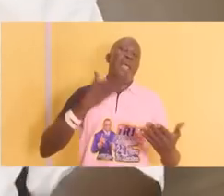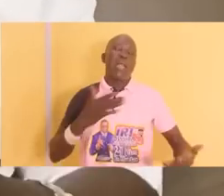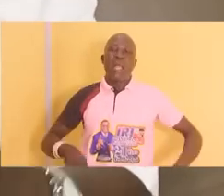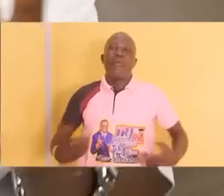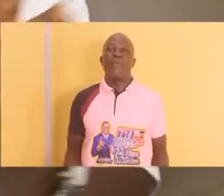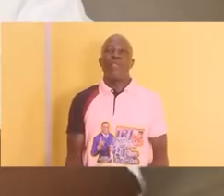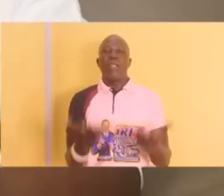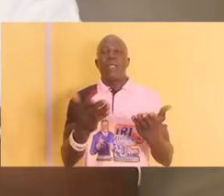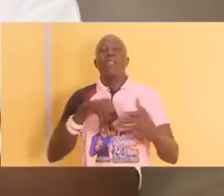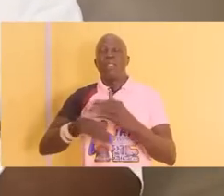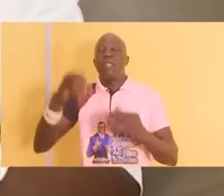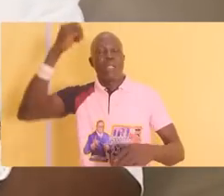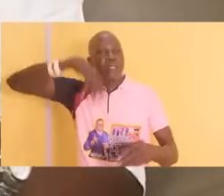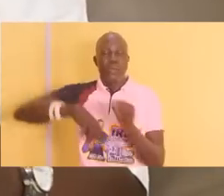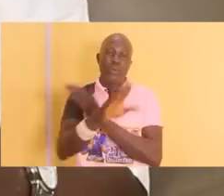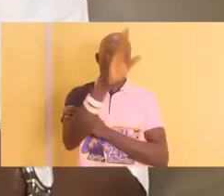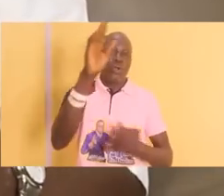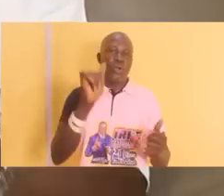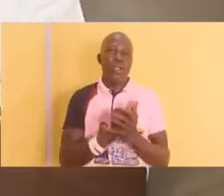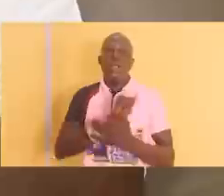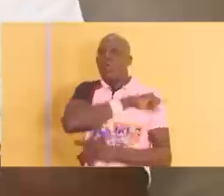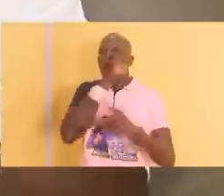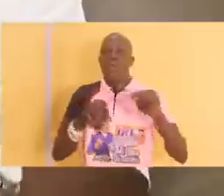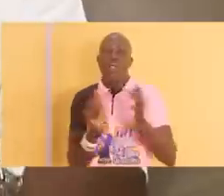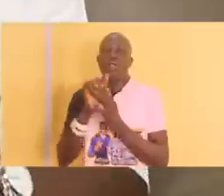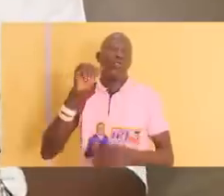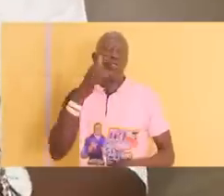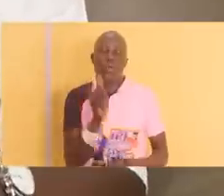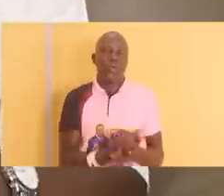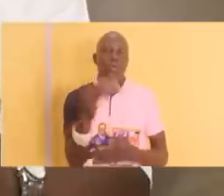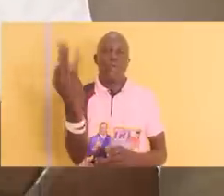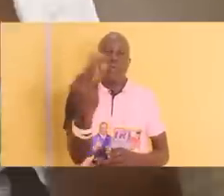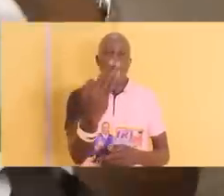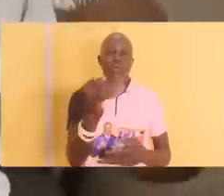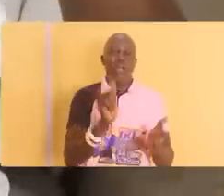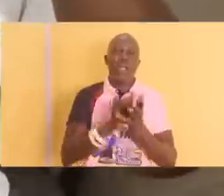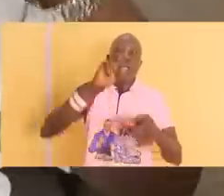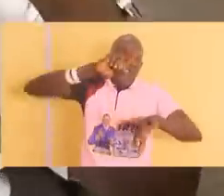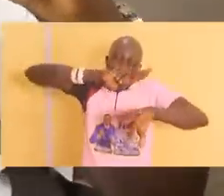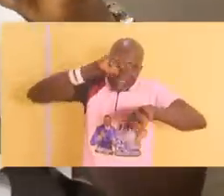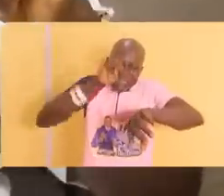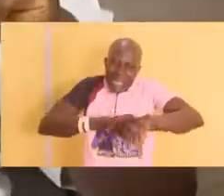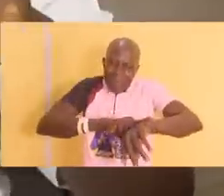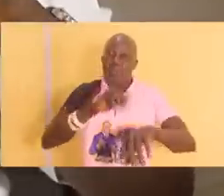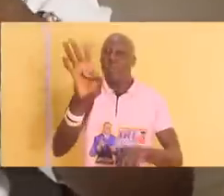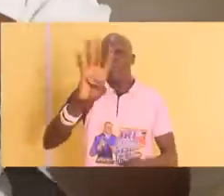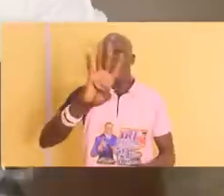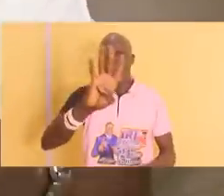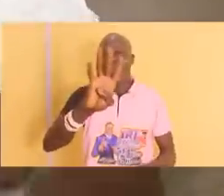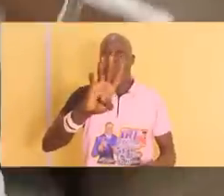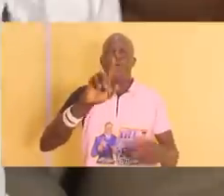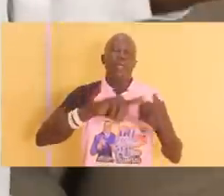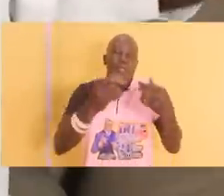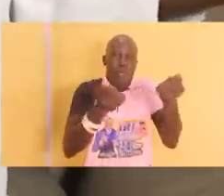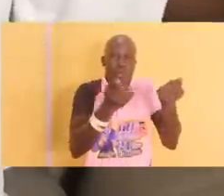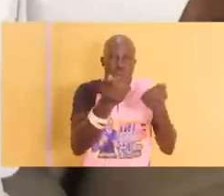adide by the grace of God to ba di ola Friday tomorrow Friday lati ago mere from 4 ni o ko